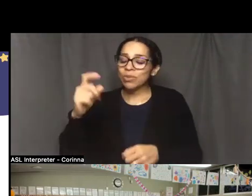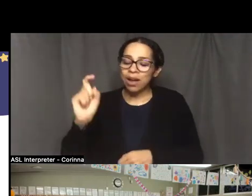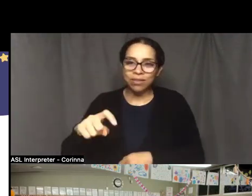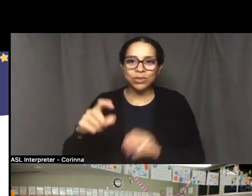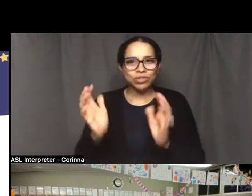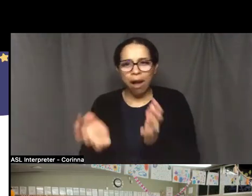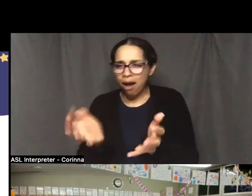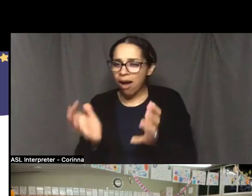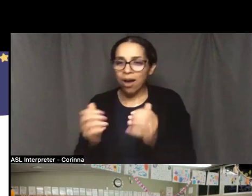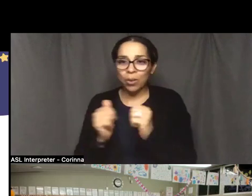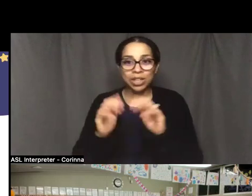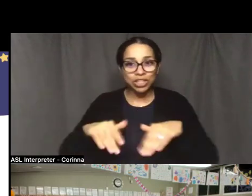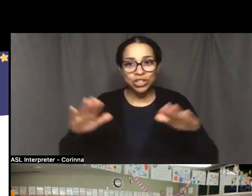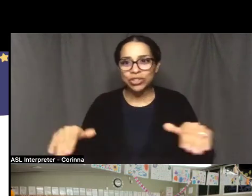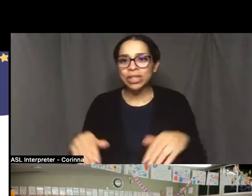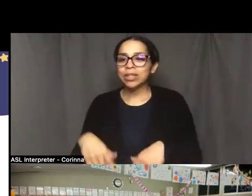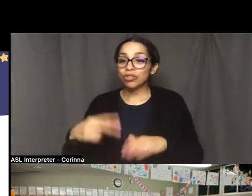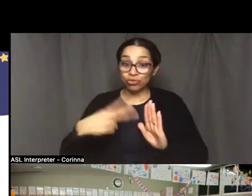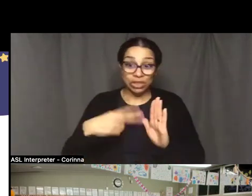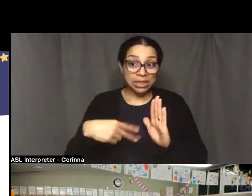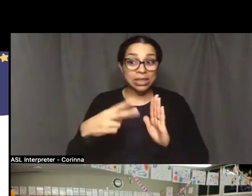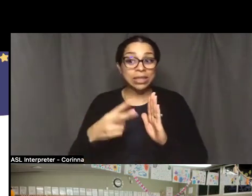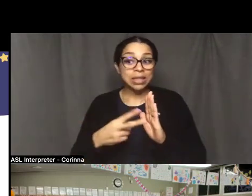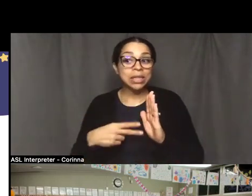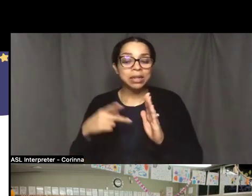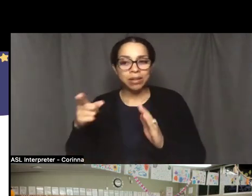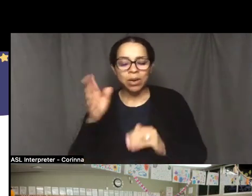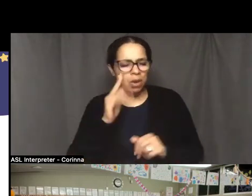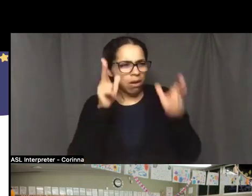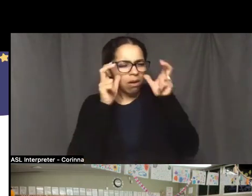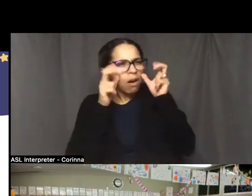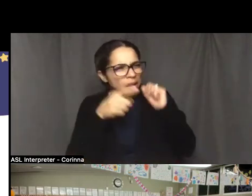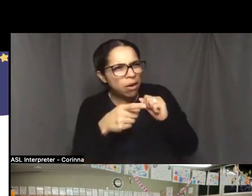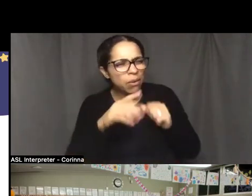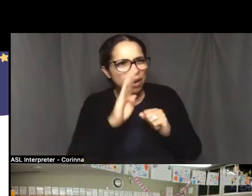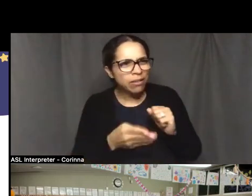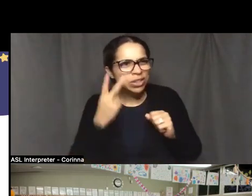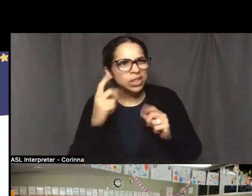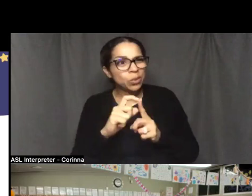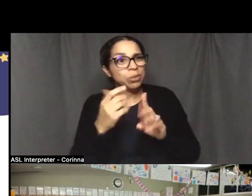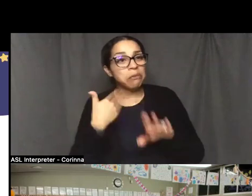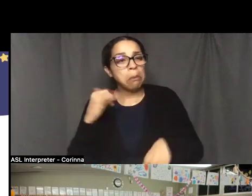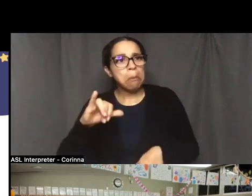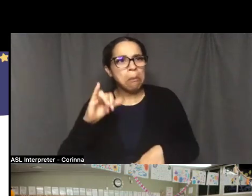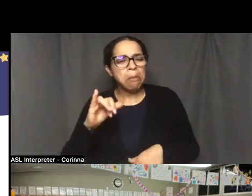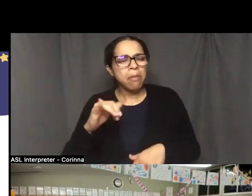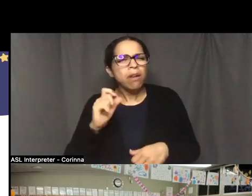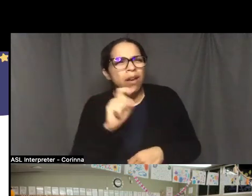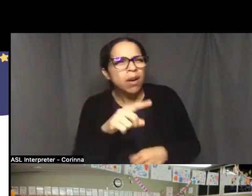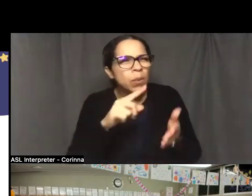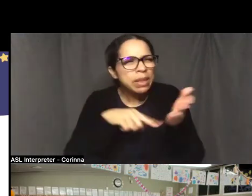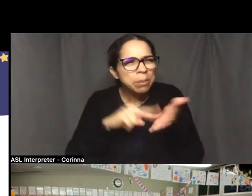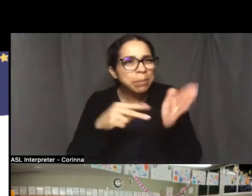That's where they're hearing a lot of these words maybe they've never heard before, and where you guys might have conversations about, well, what is that? What does that